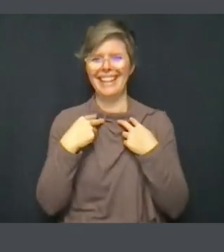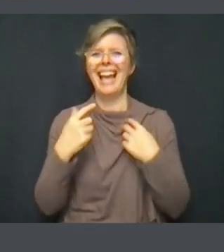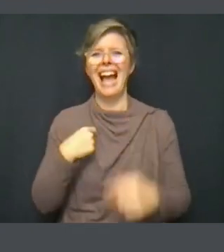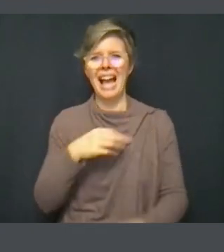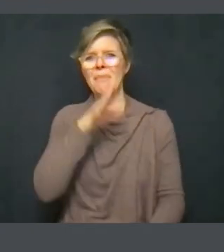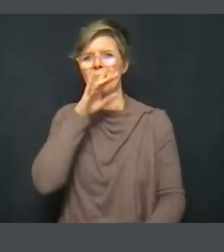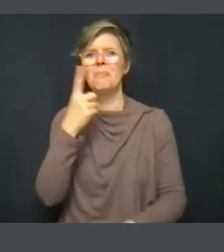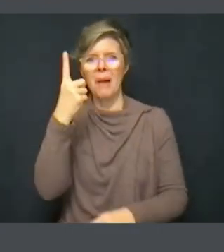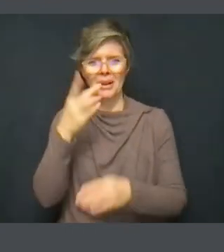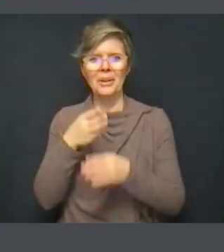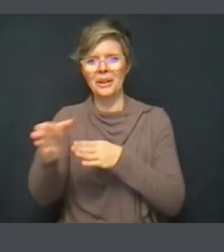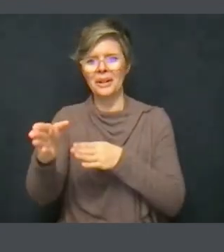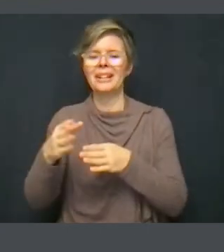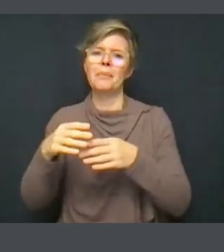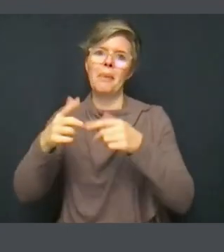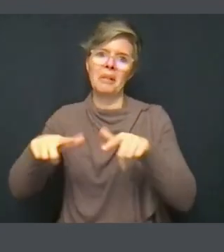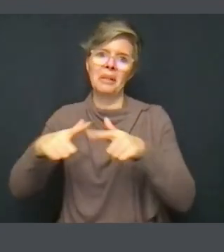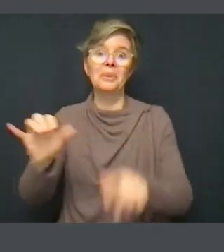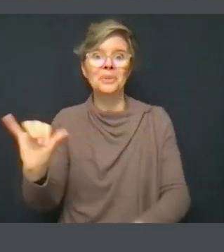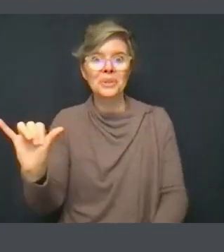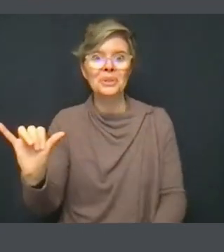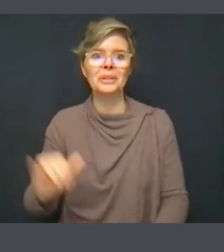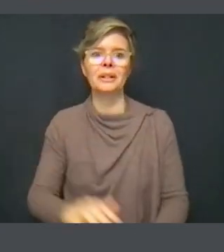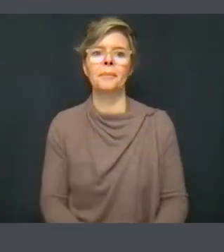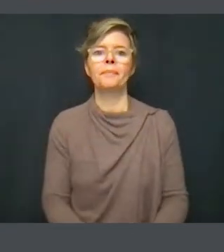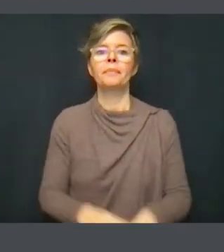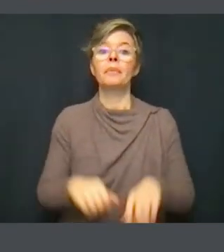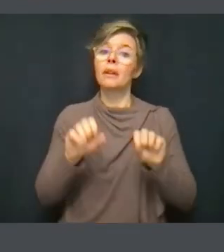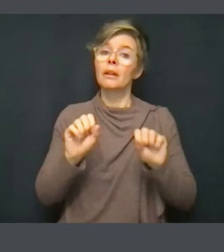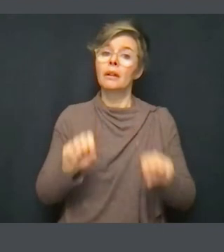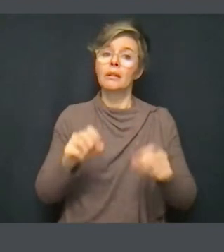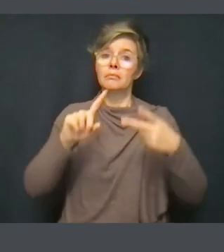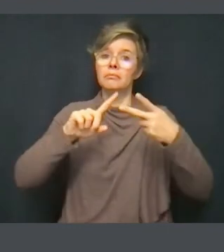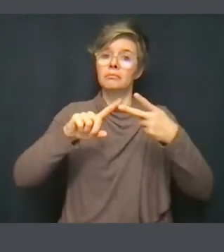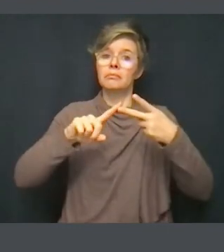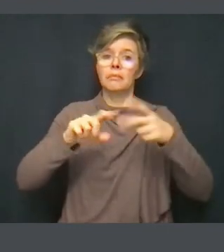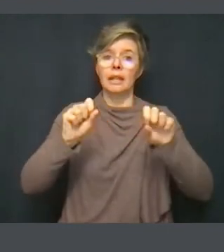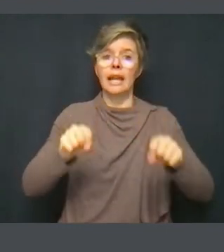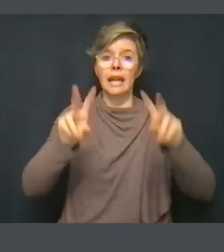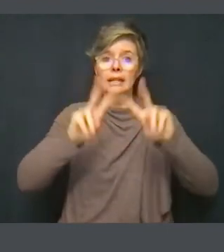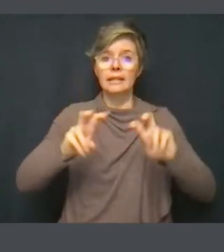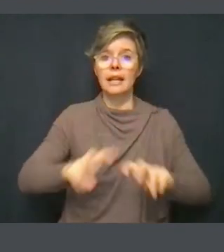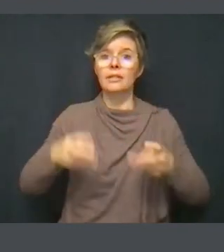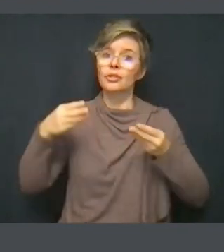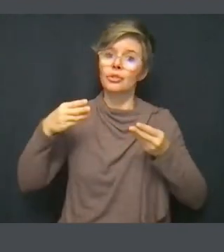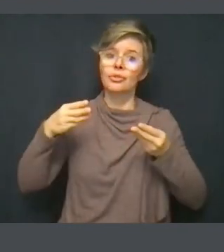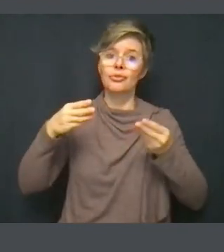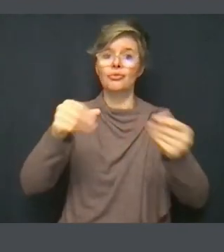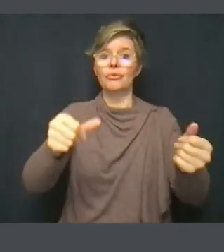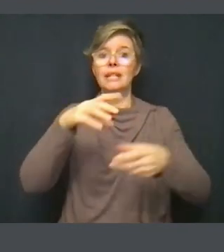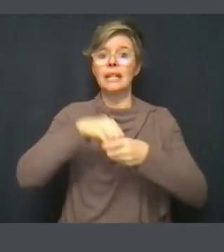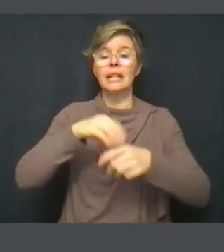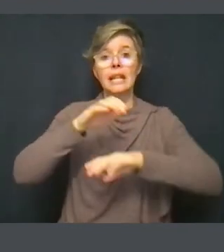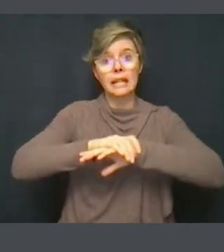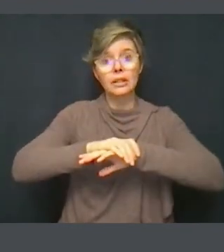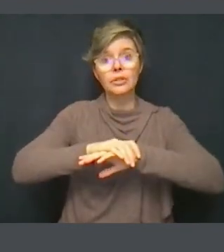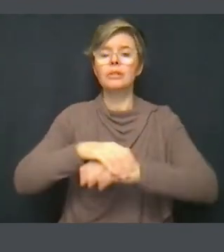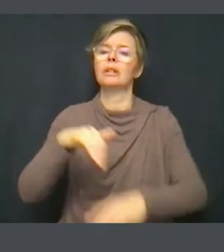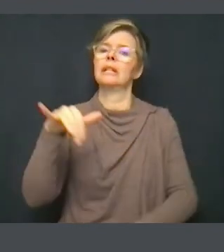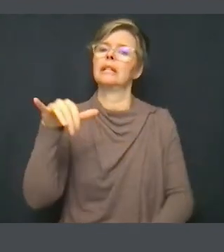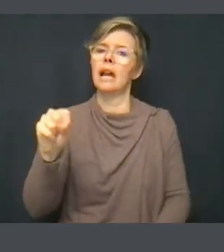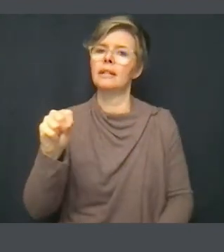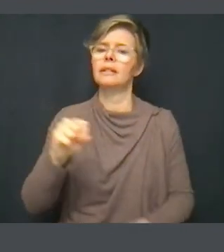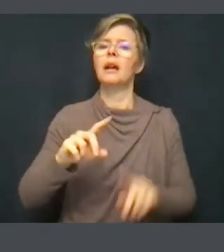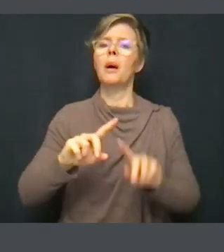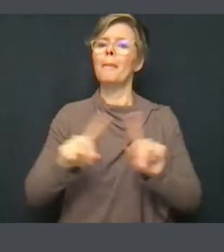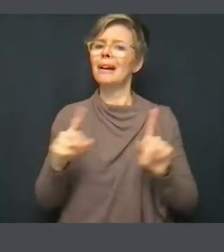right? So can you assess and treat in English? Yes, when appropriate. But it's really important to kind of gather